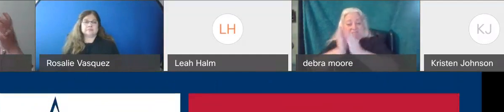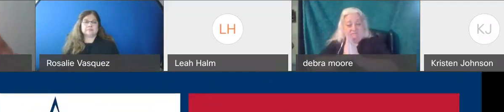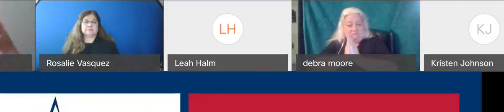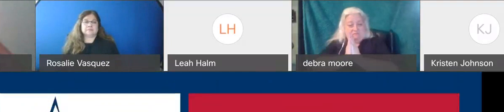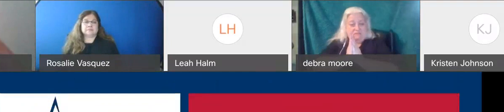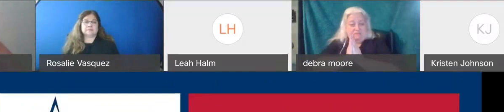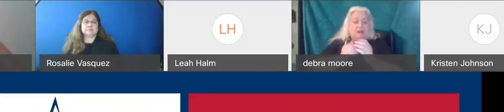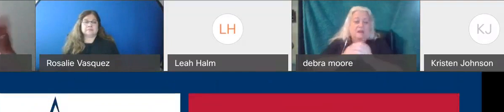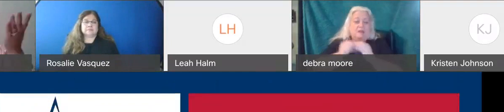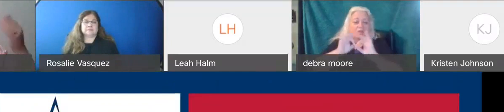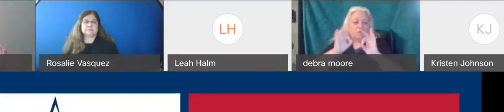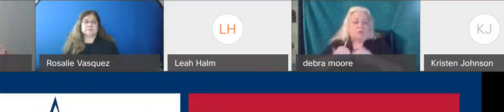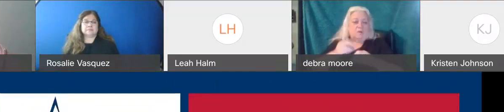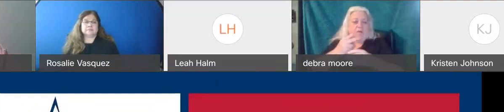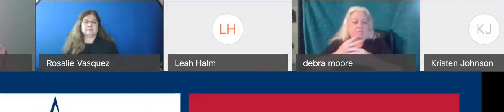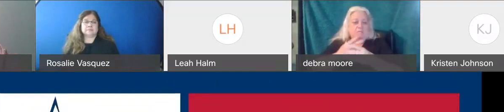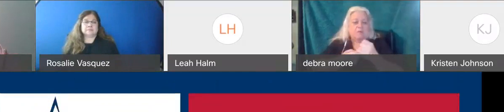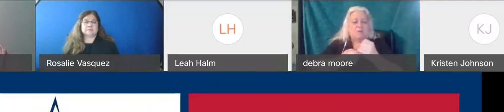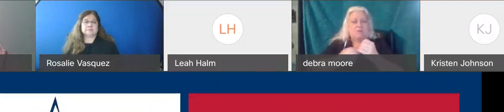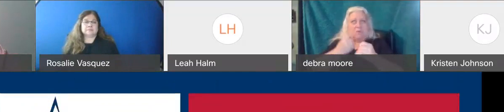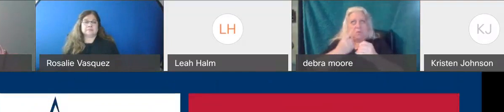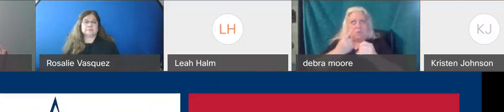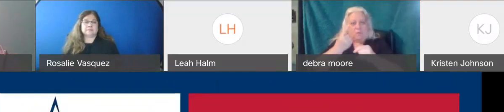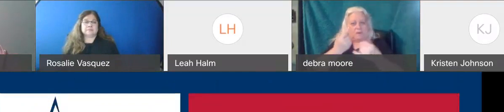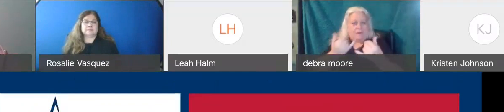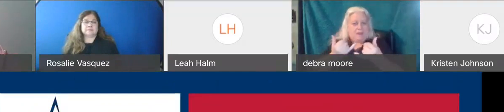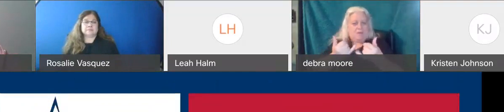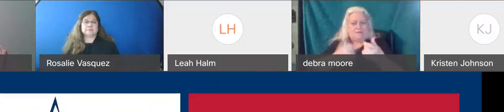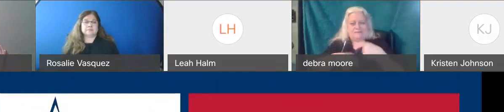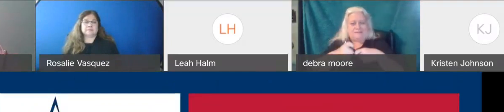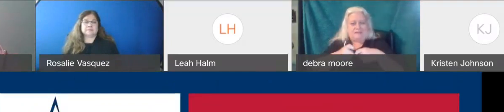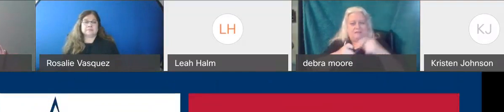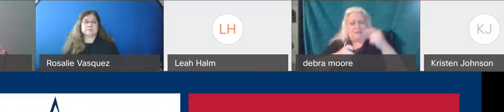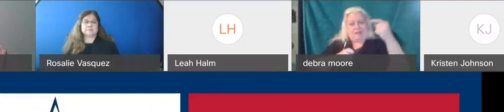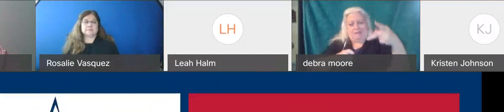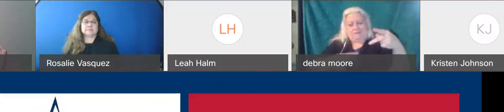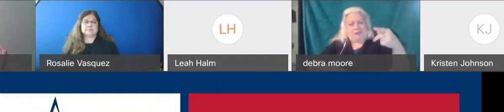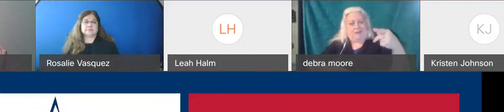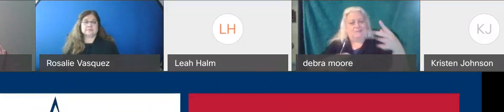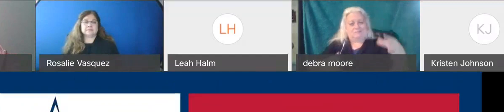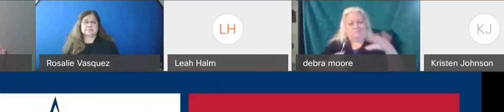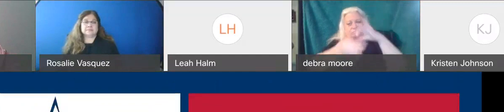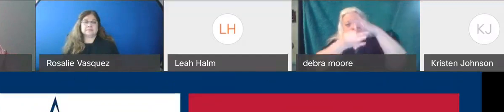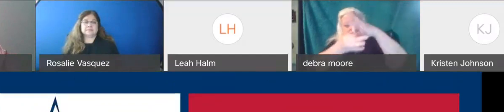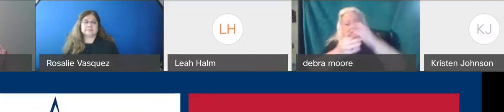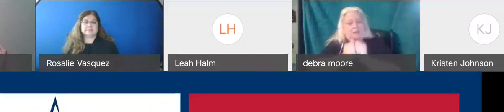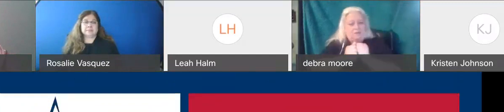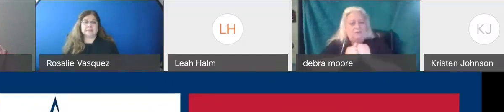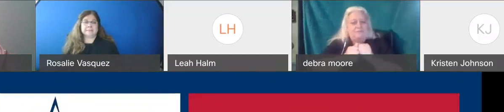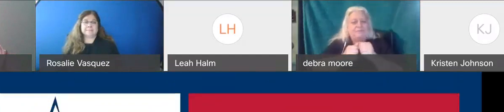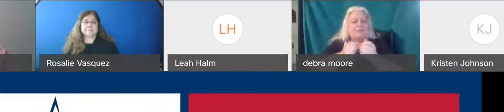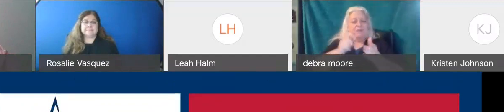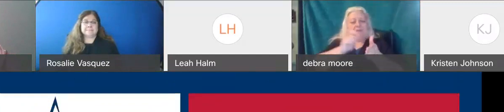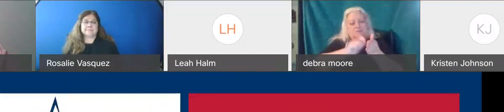product request form, so they're both on one. So basically, anytime that you're using funds for an event, you'll be filling